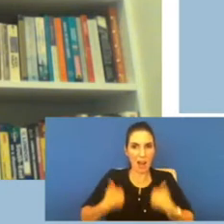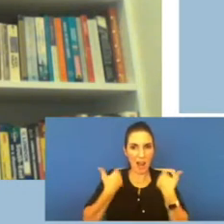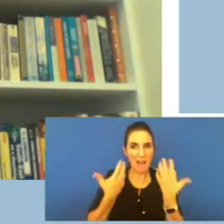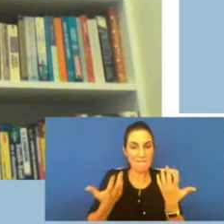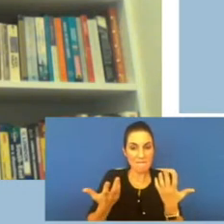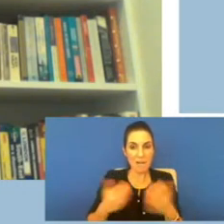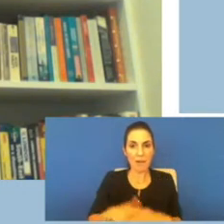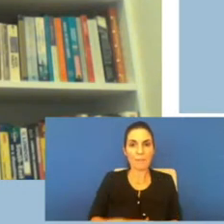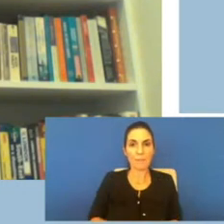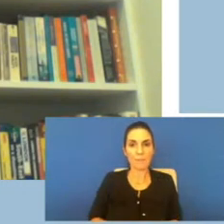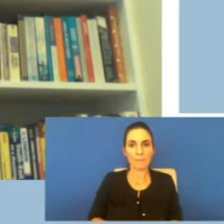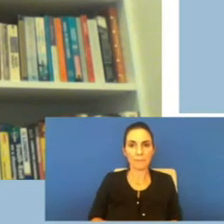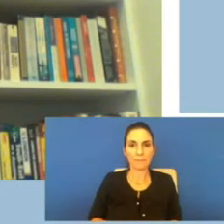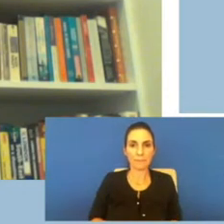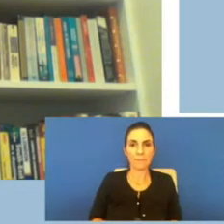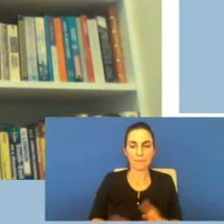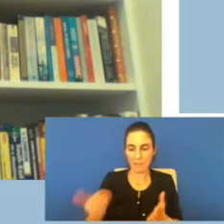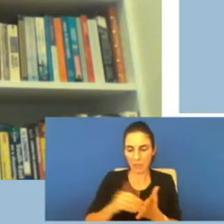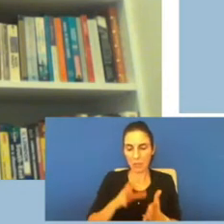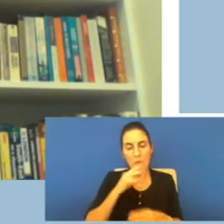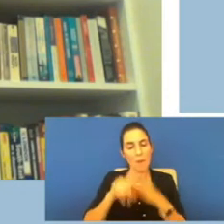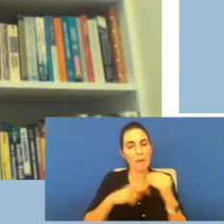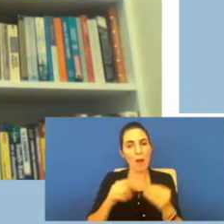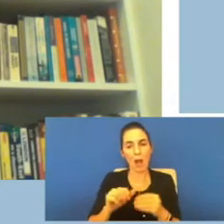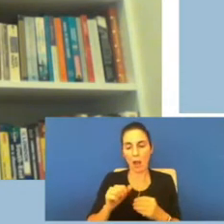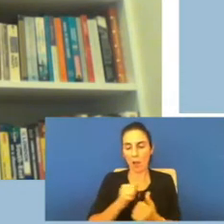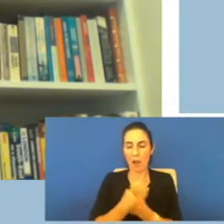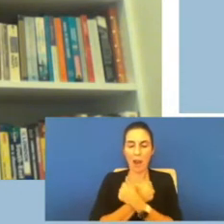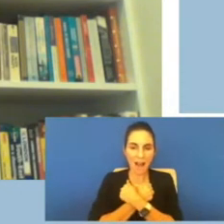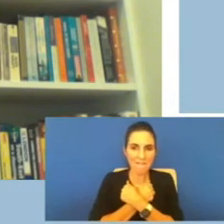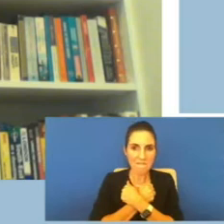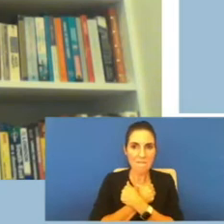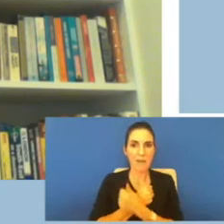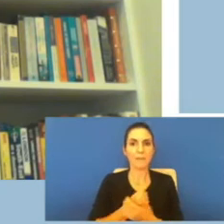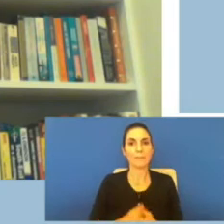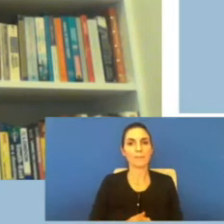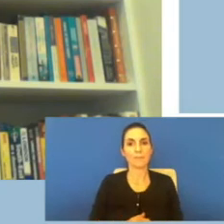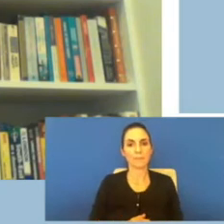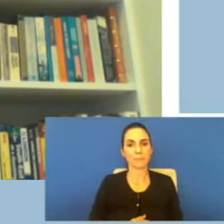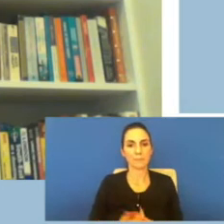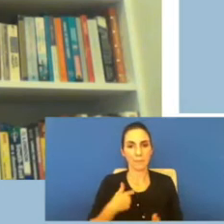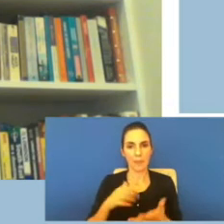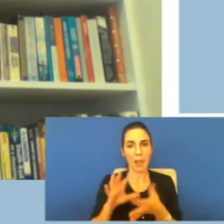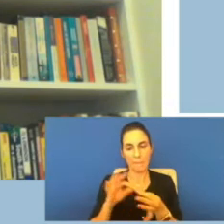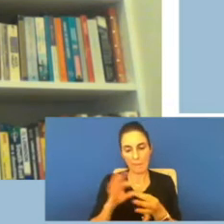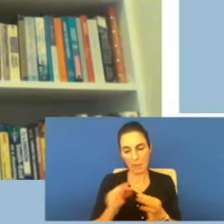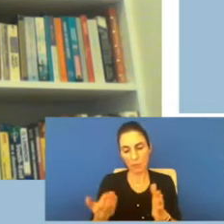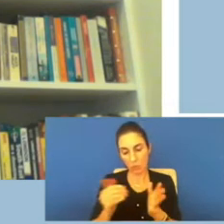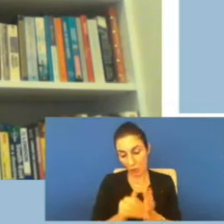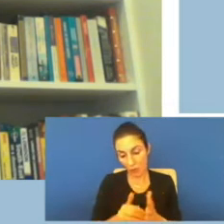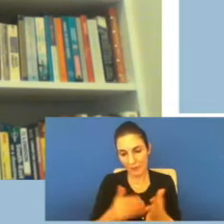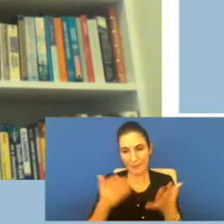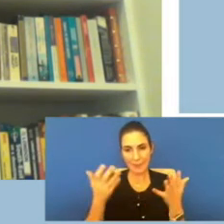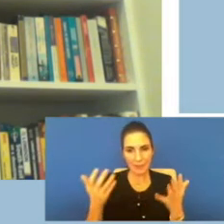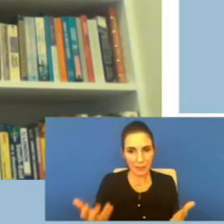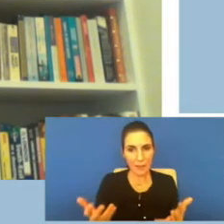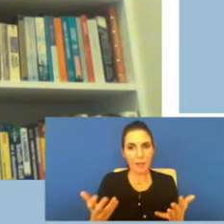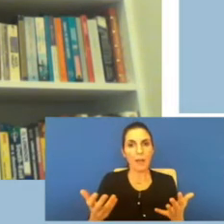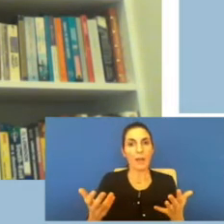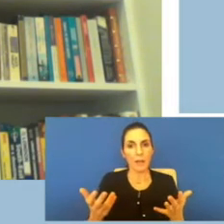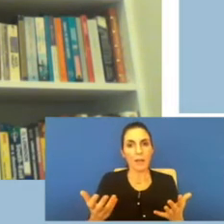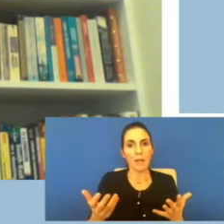again, I think coming back to love, that I will mention again, since we've already lost count, it really